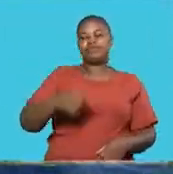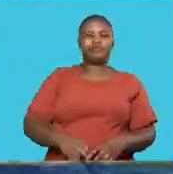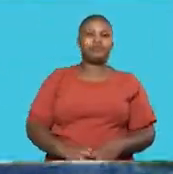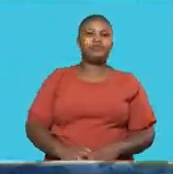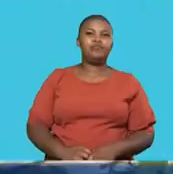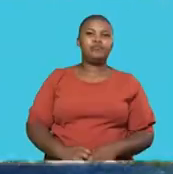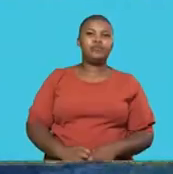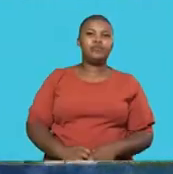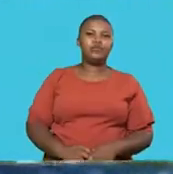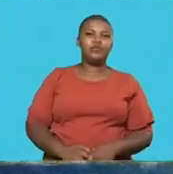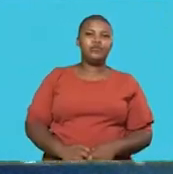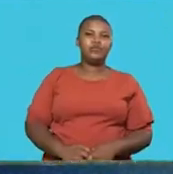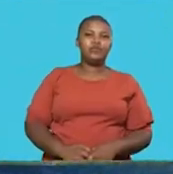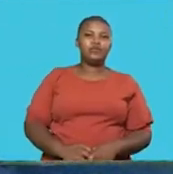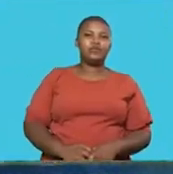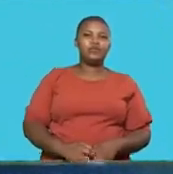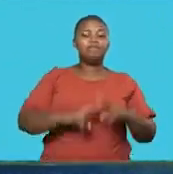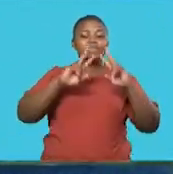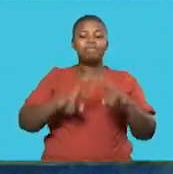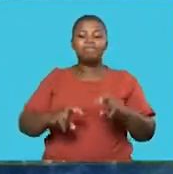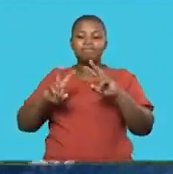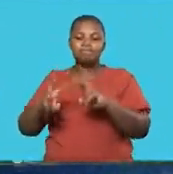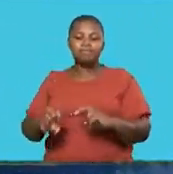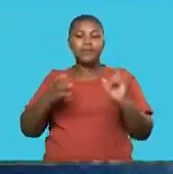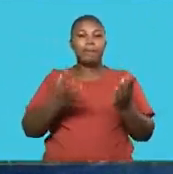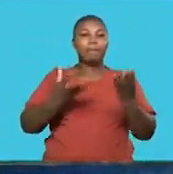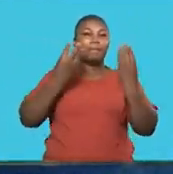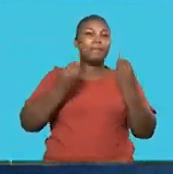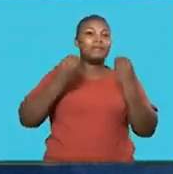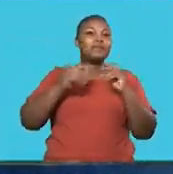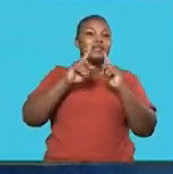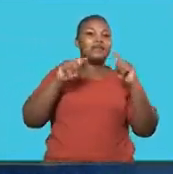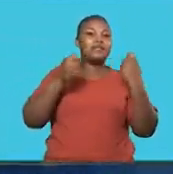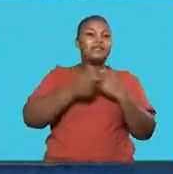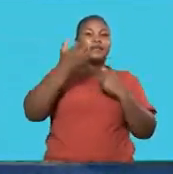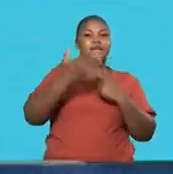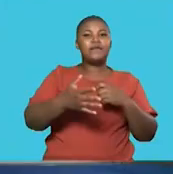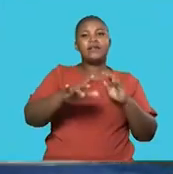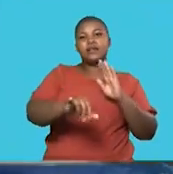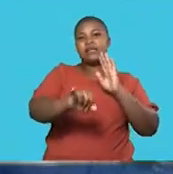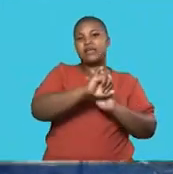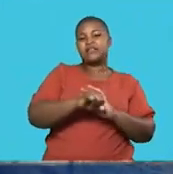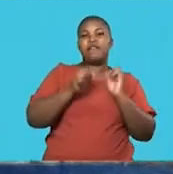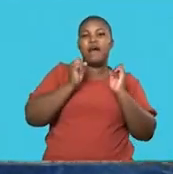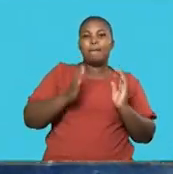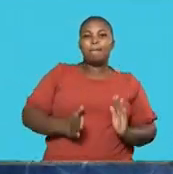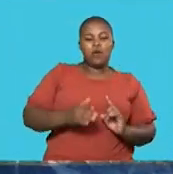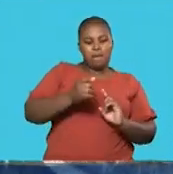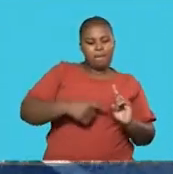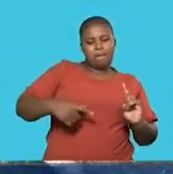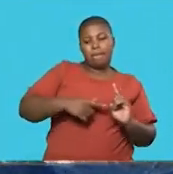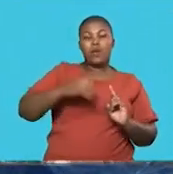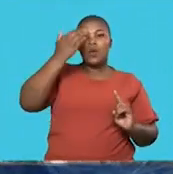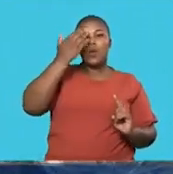The search and rescue teams have recovered a body of an unidentified female in the Kliprivier on